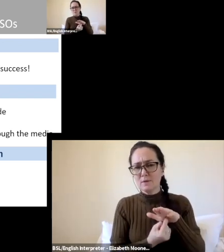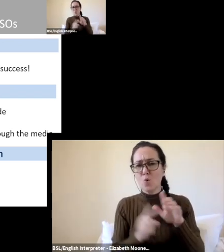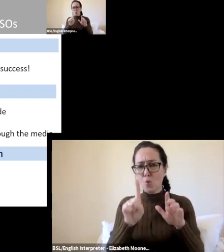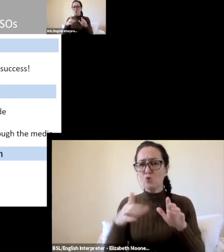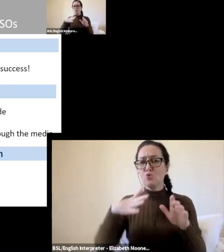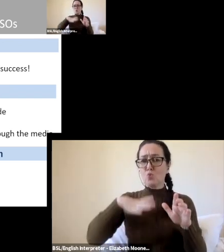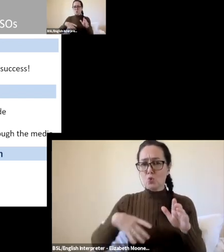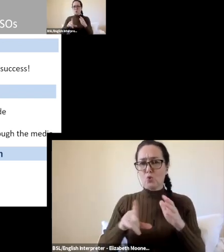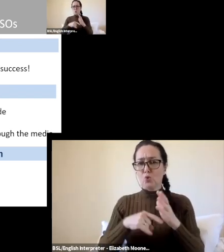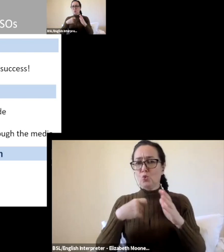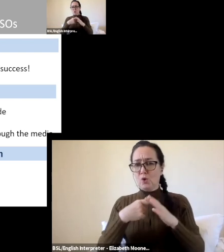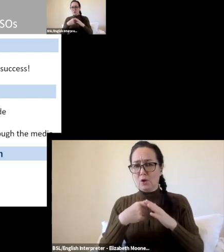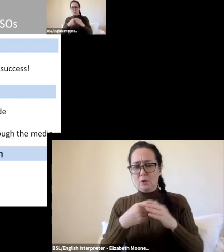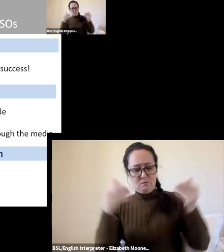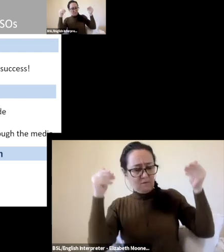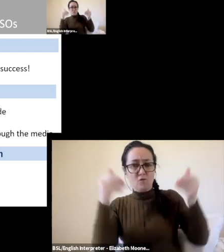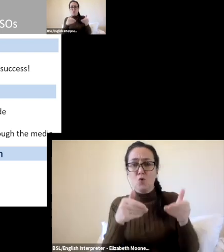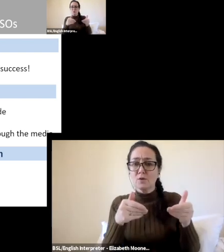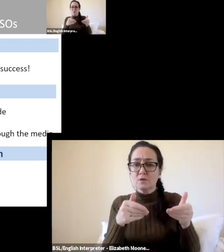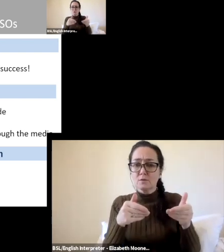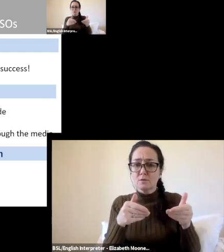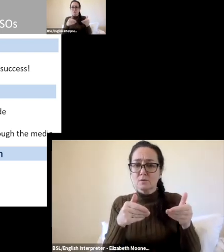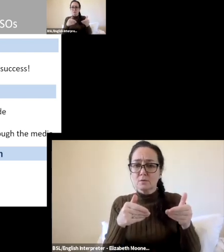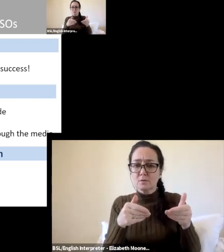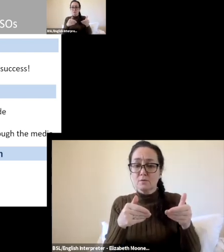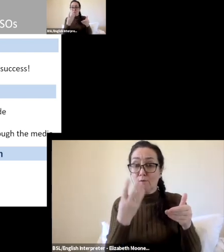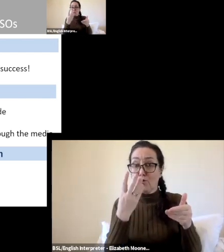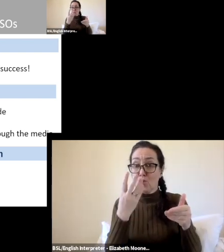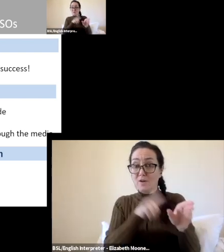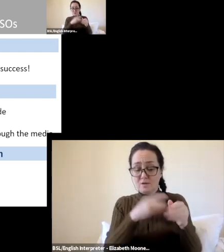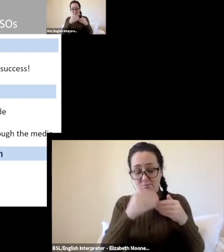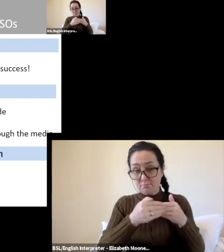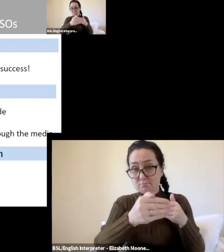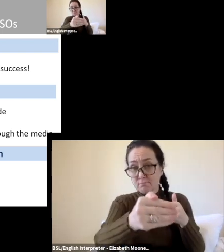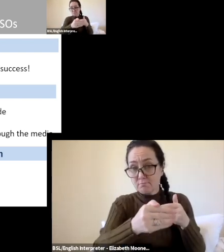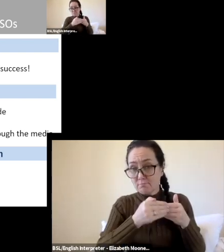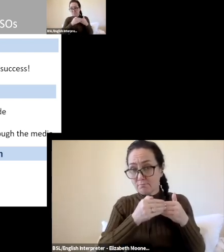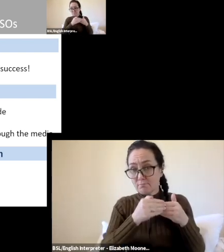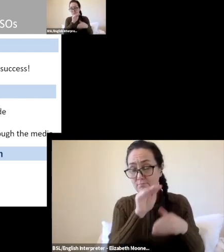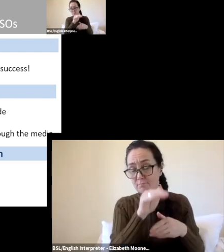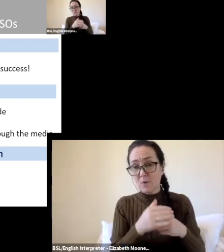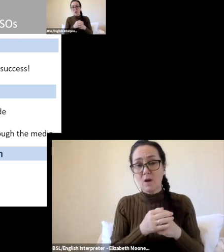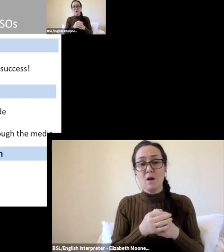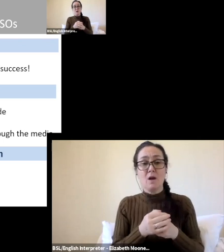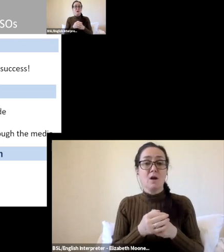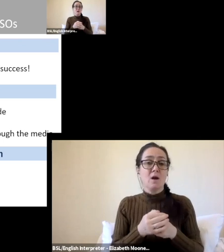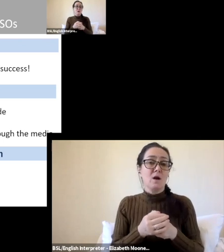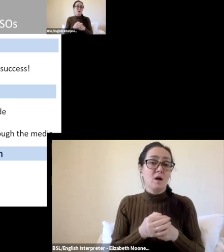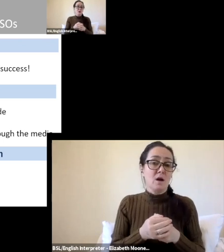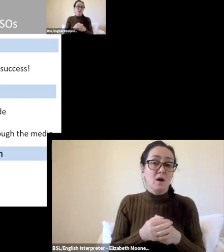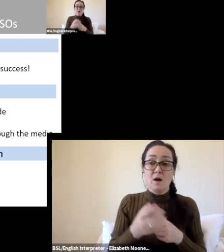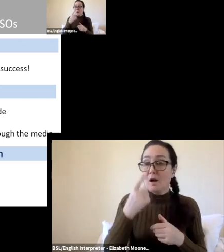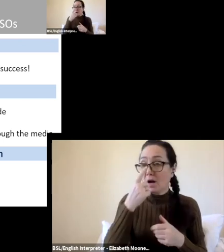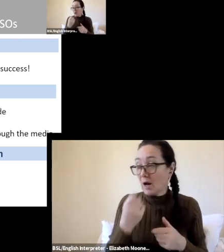country to focus on the next 4 years. And to do that, for example, meetings or sessions like the ones